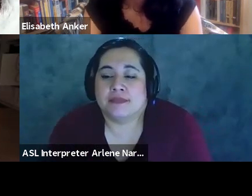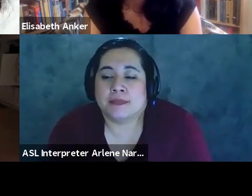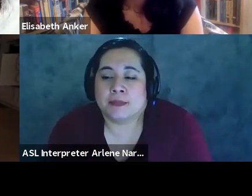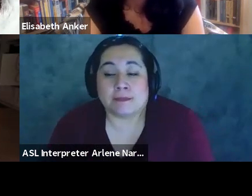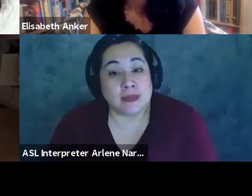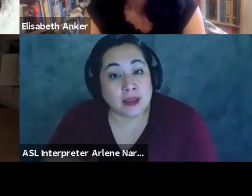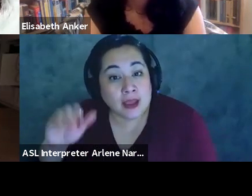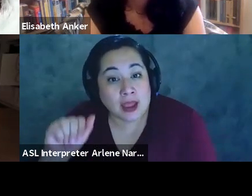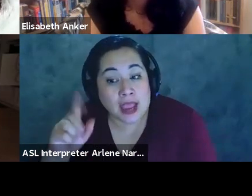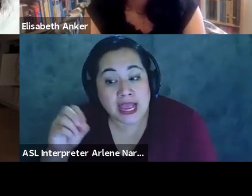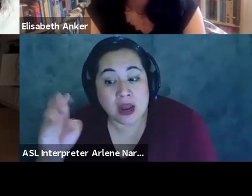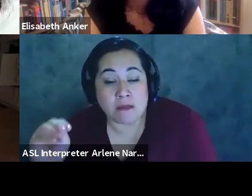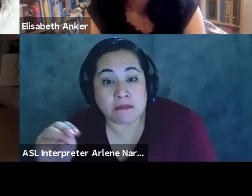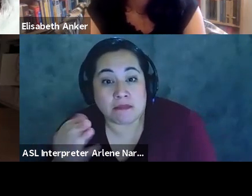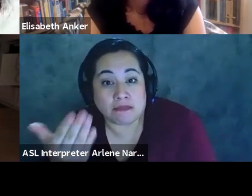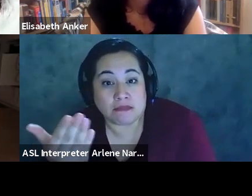Adom? I guess I would just,